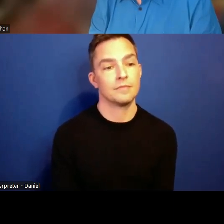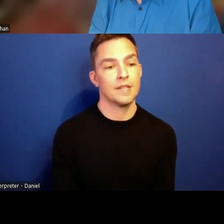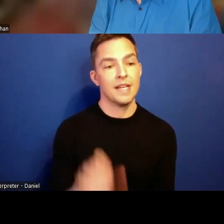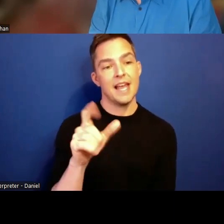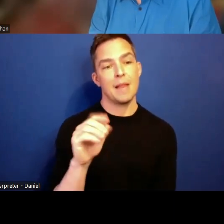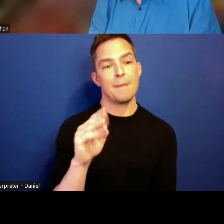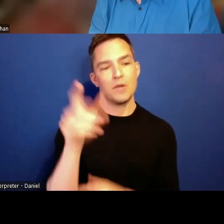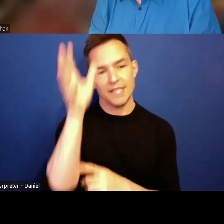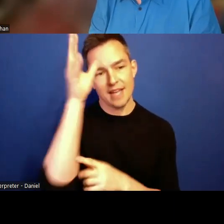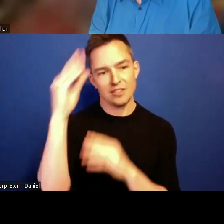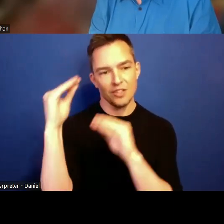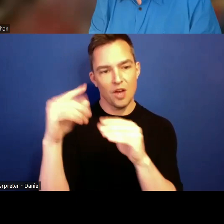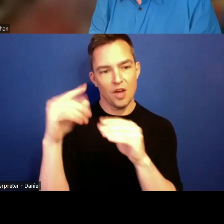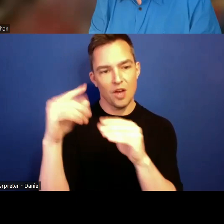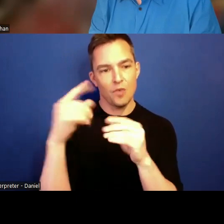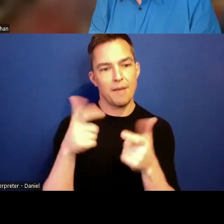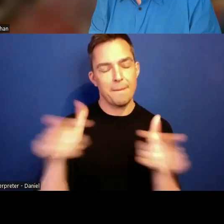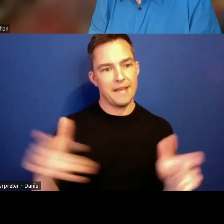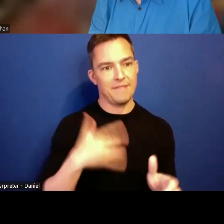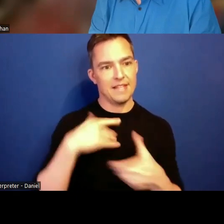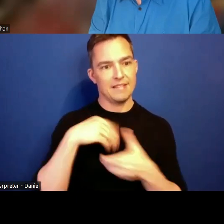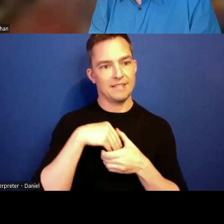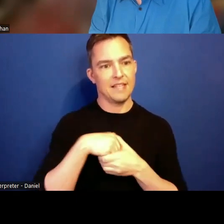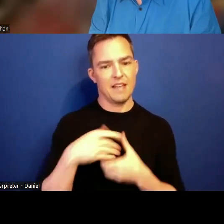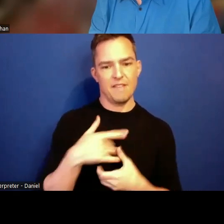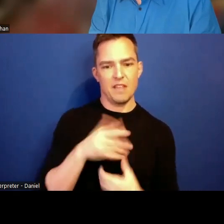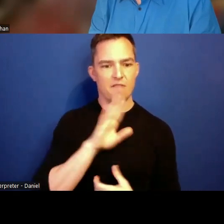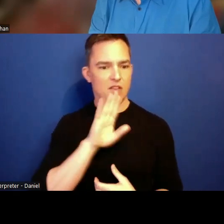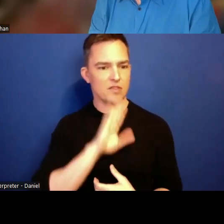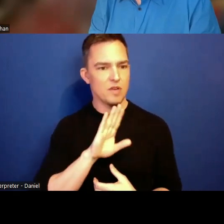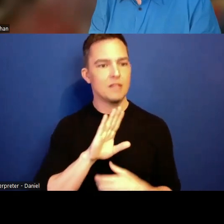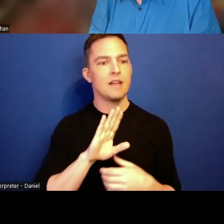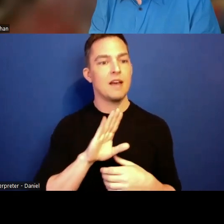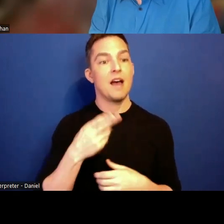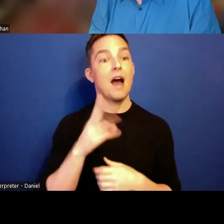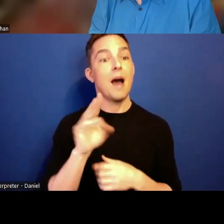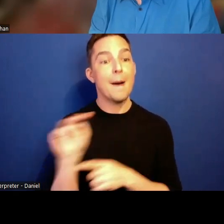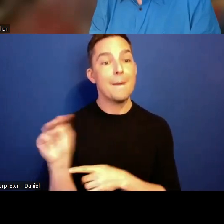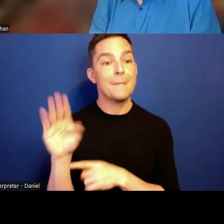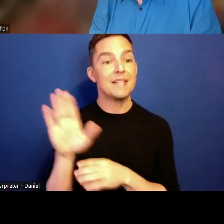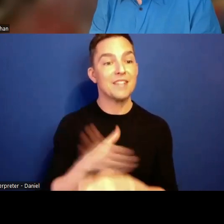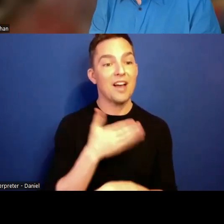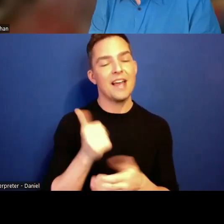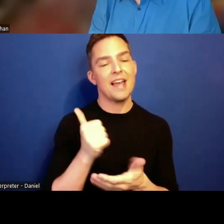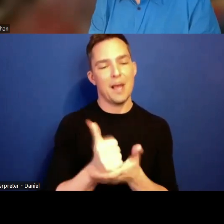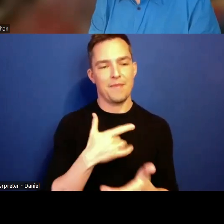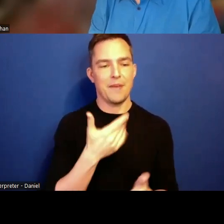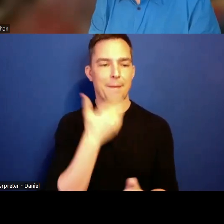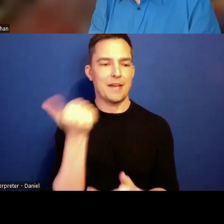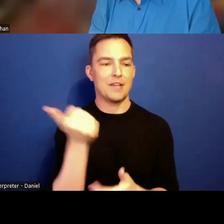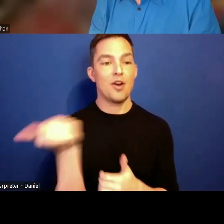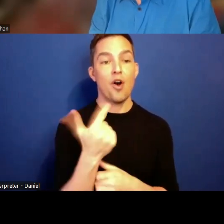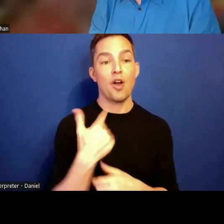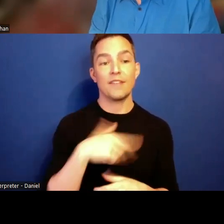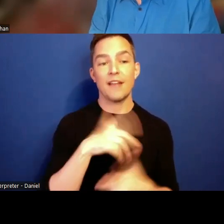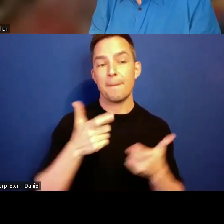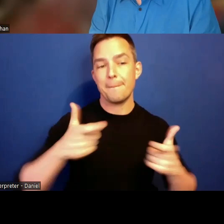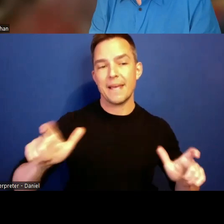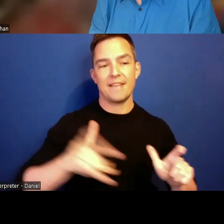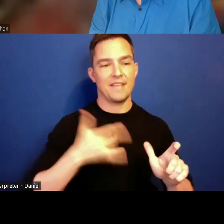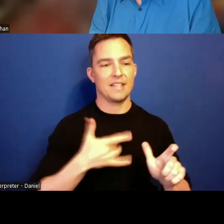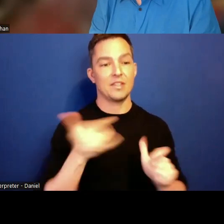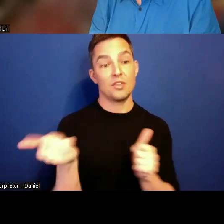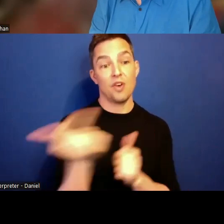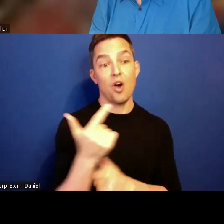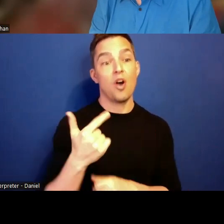Elmo's daddy taught him that when he has a big feeling like being frustrated, humming a song can help you feel better. We all have big feelings, and